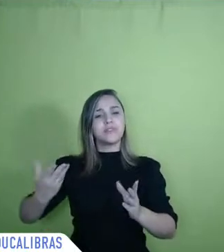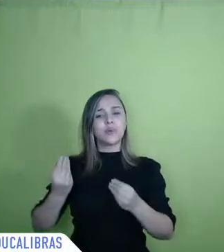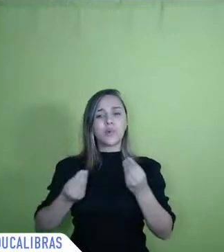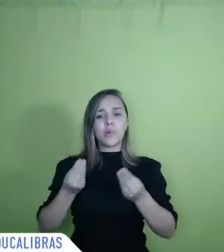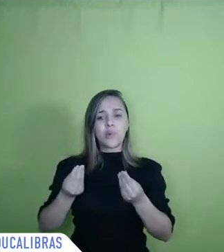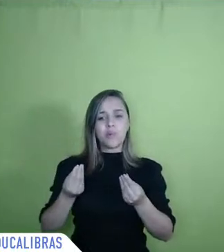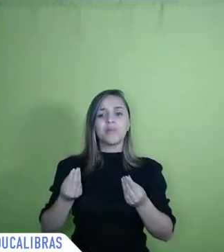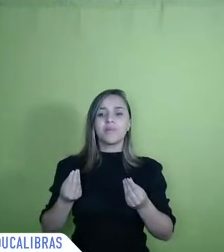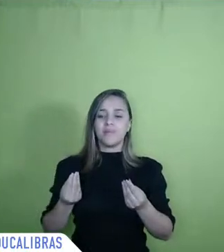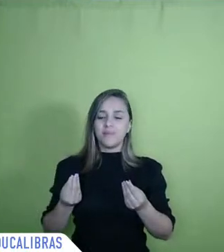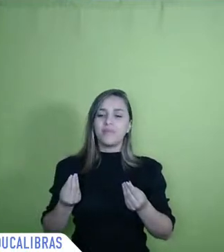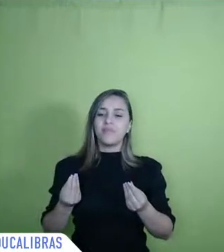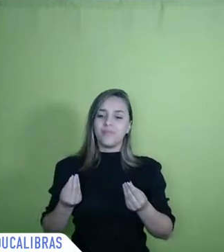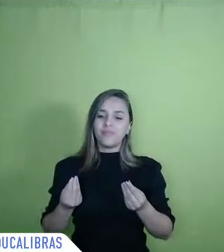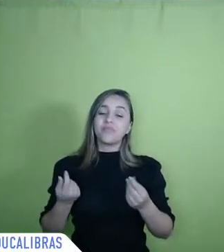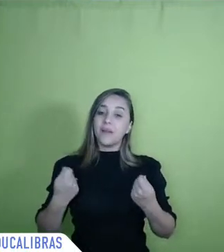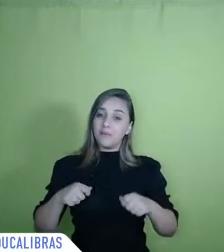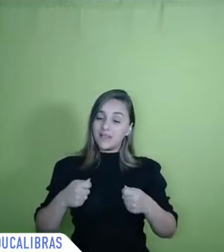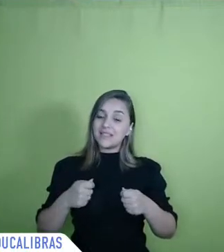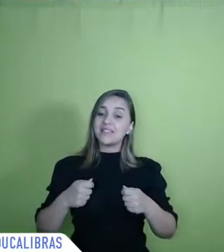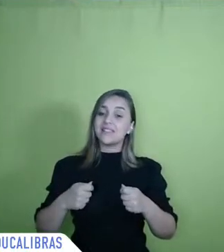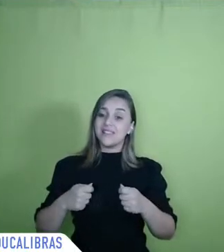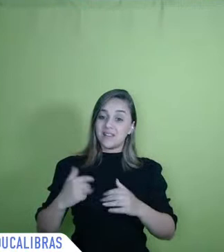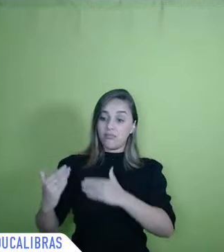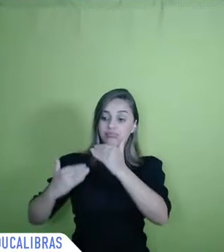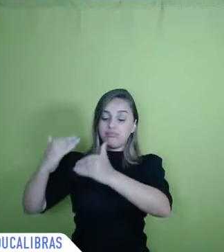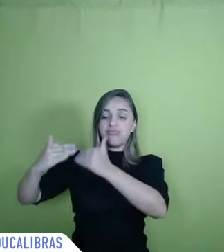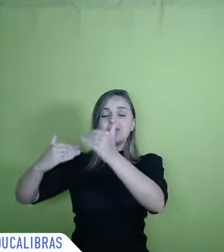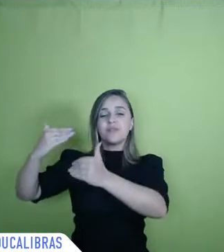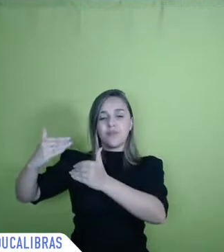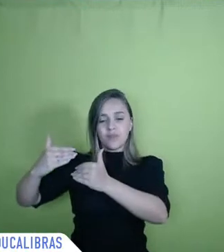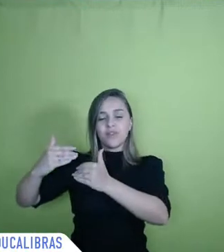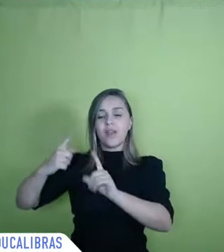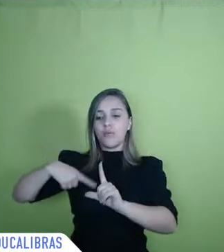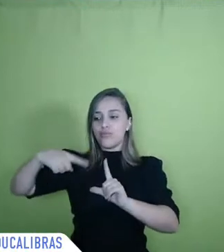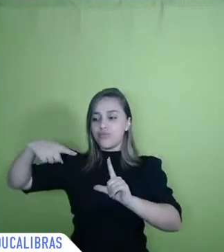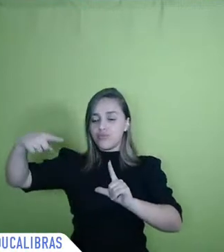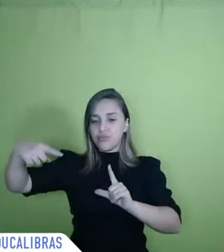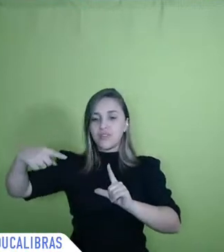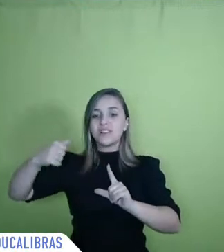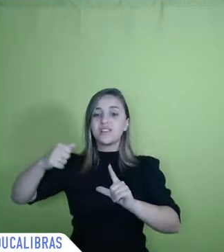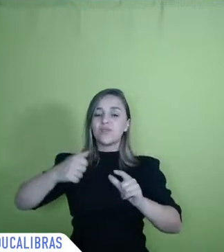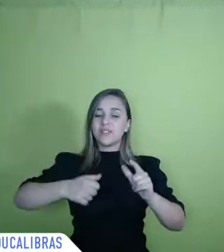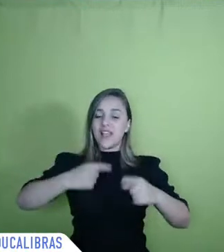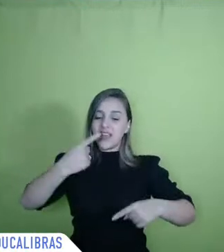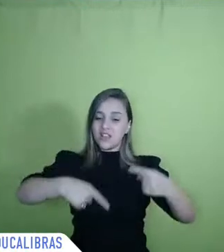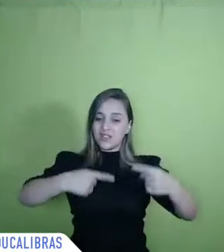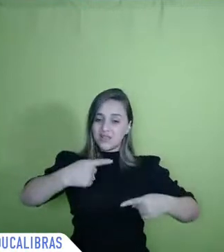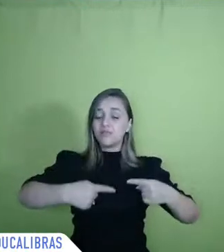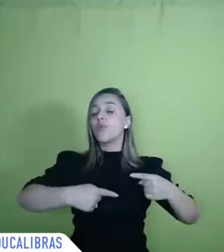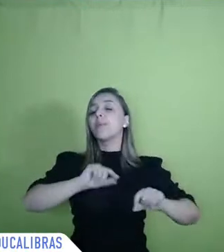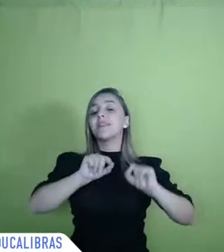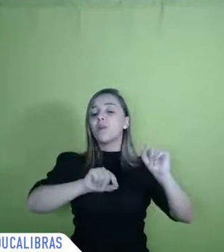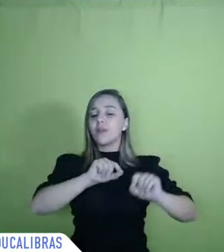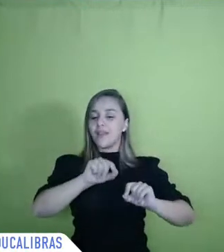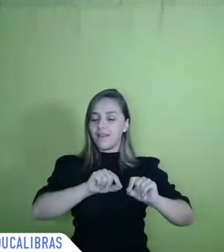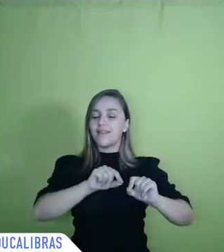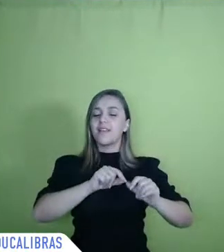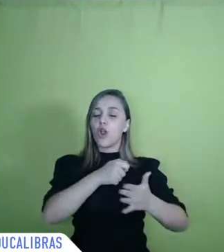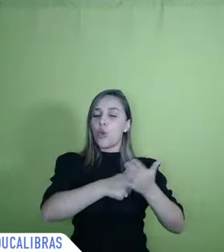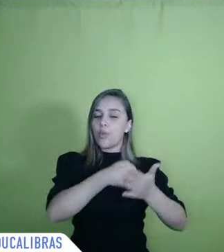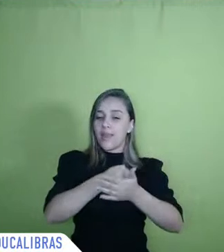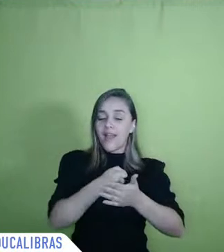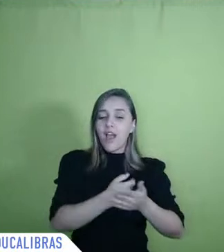to incentivize the economy. What can we do to make the economy grow? This is going to fight inequality. This is